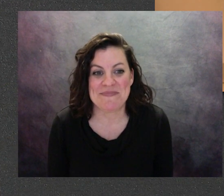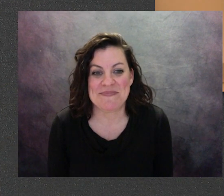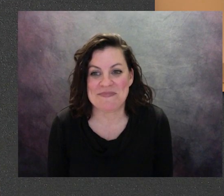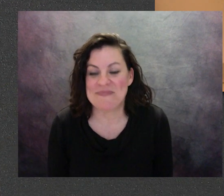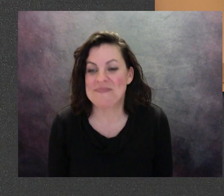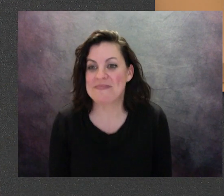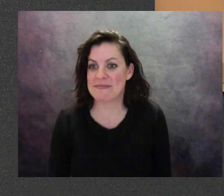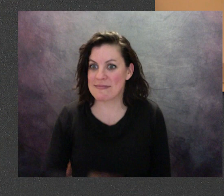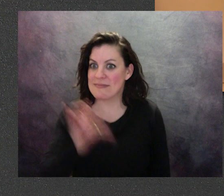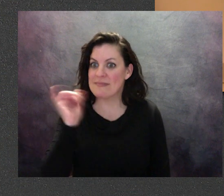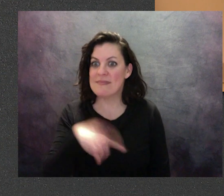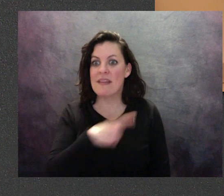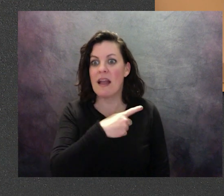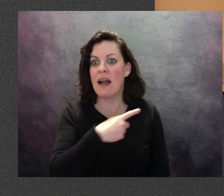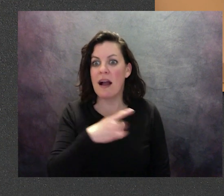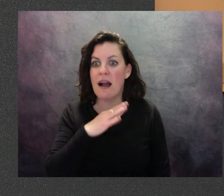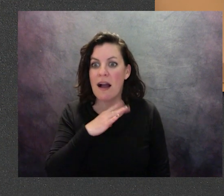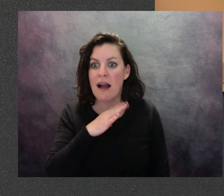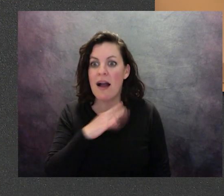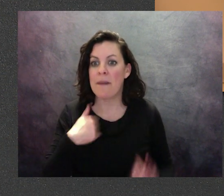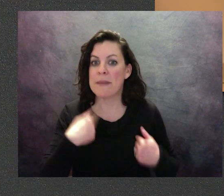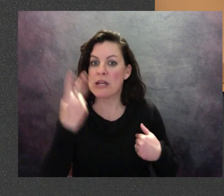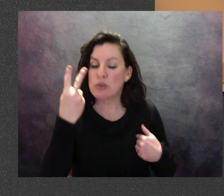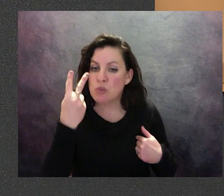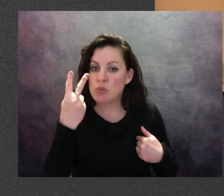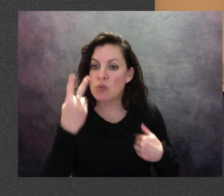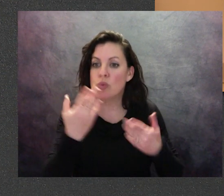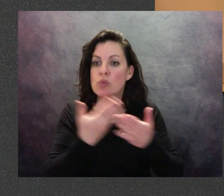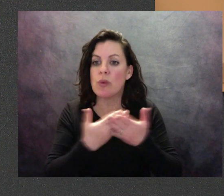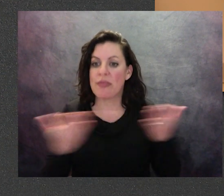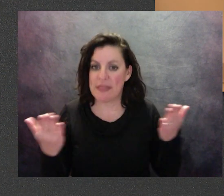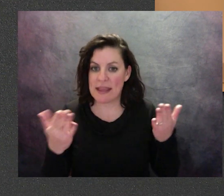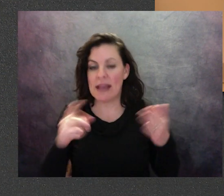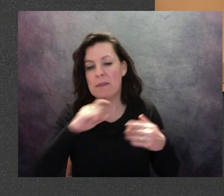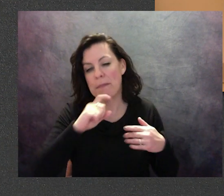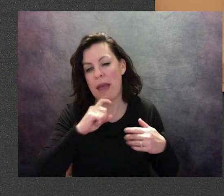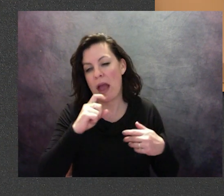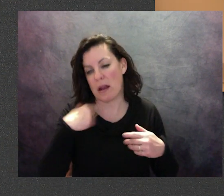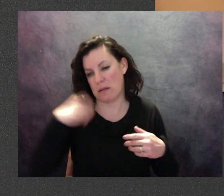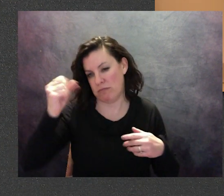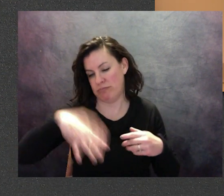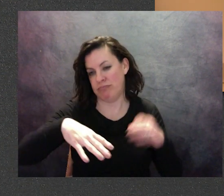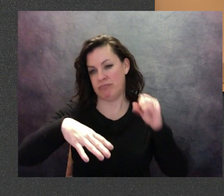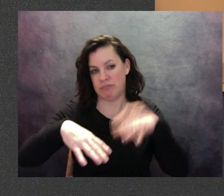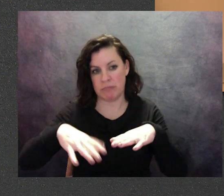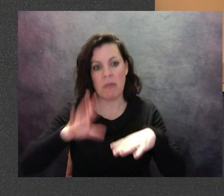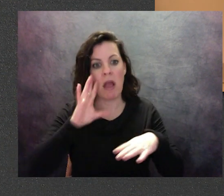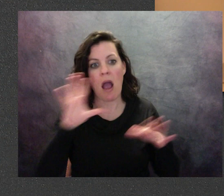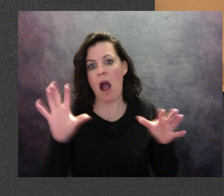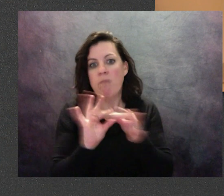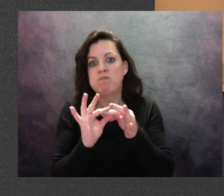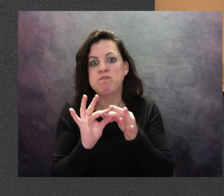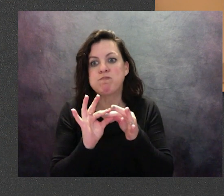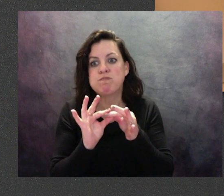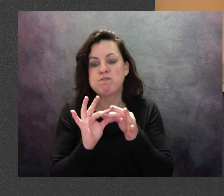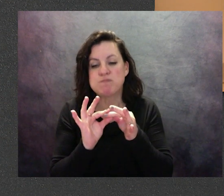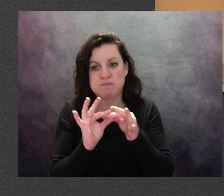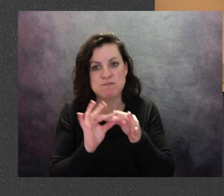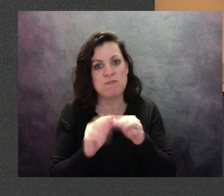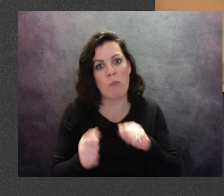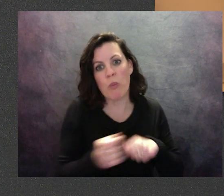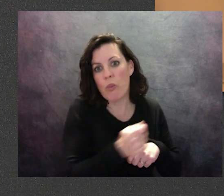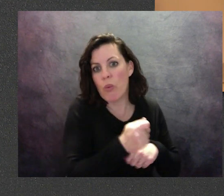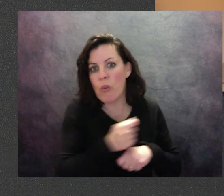It picked up the other part as 2 pieces of metal I'm moving in